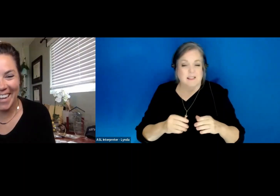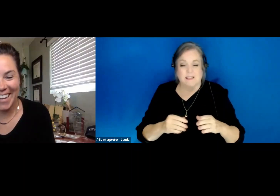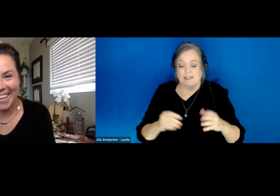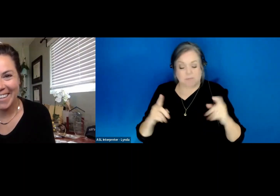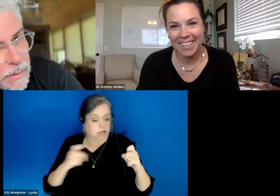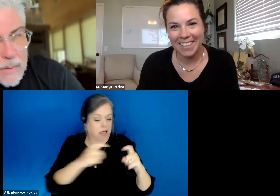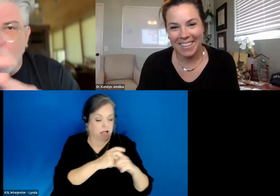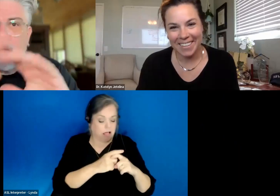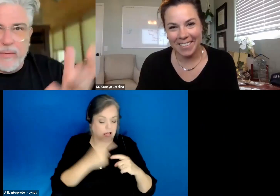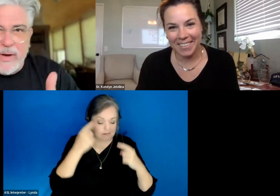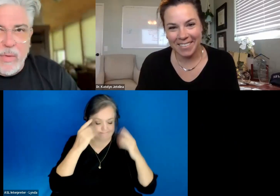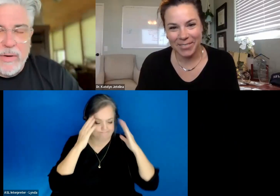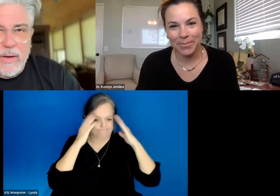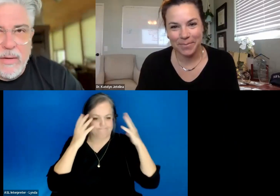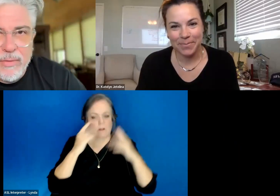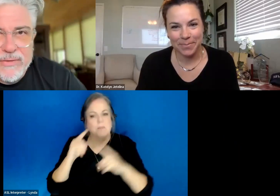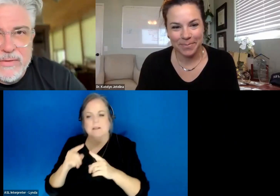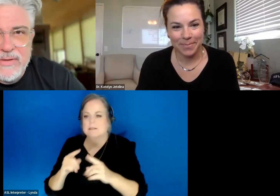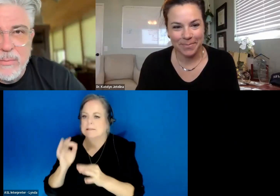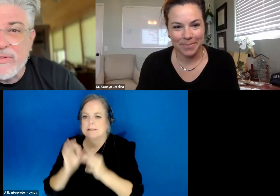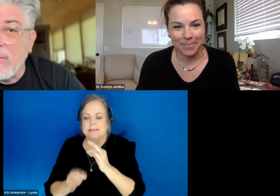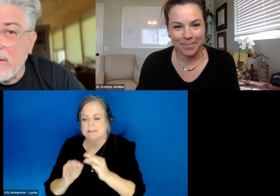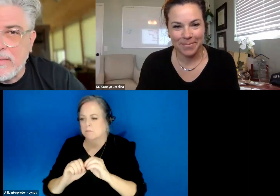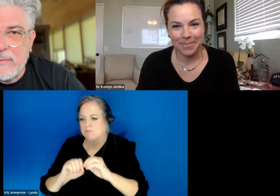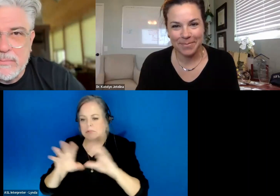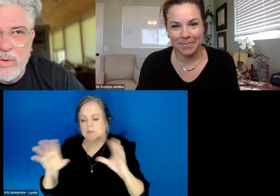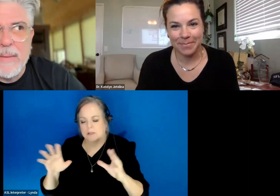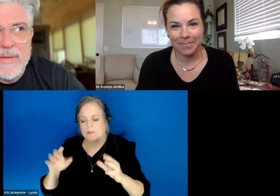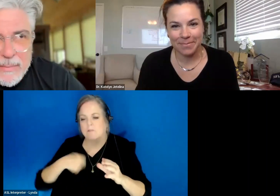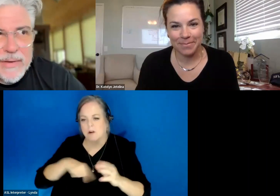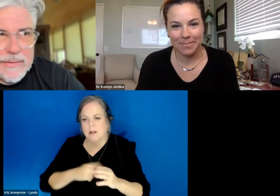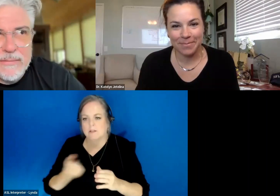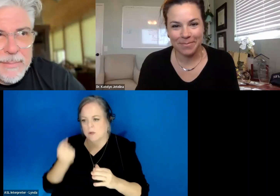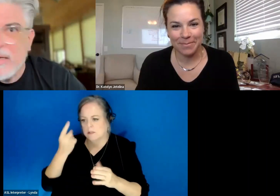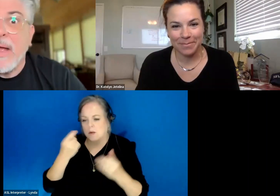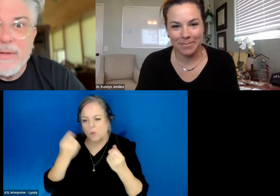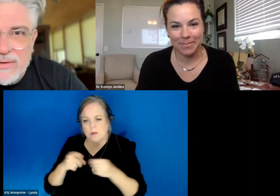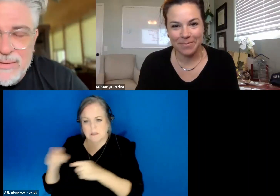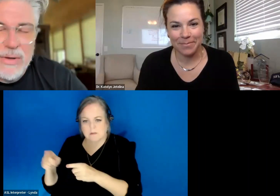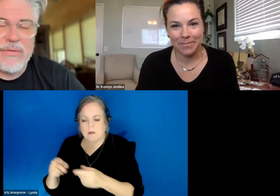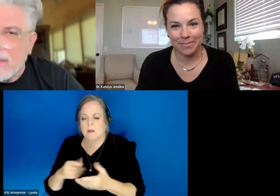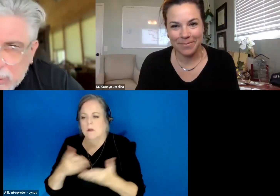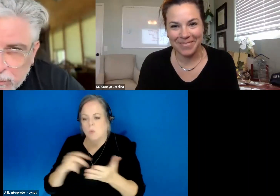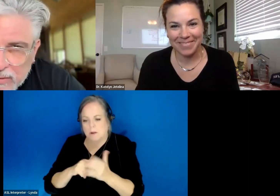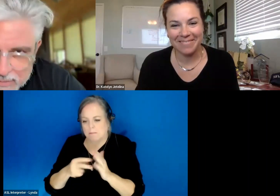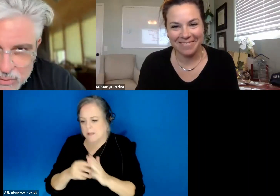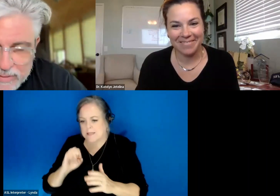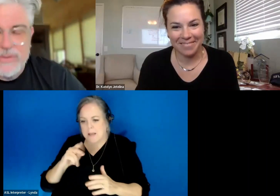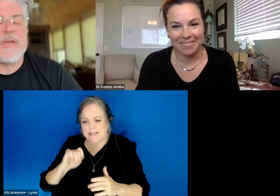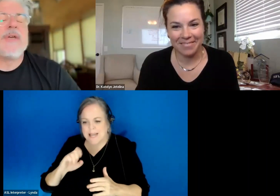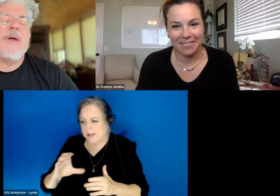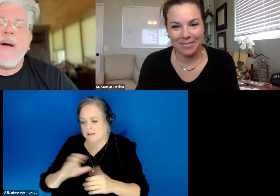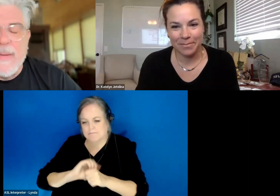in a really wonderful framework for us to understand what's going on and what an epidemic and epidemiology is. So thank you. Thank